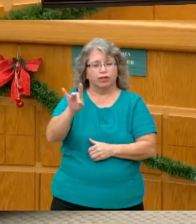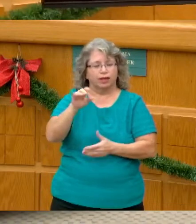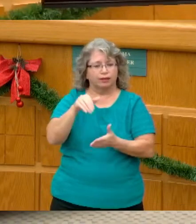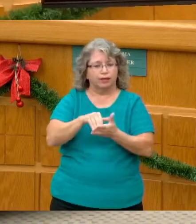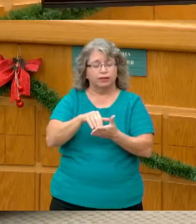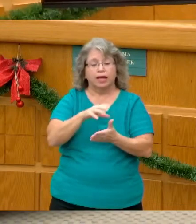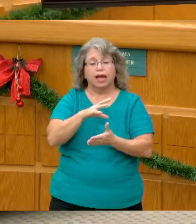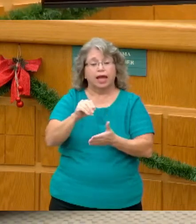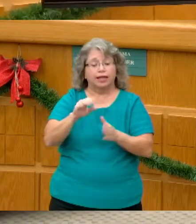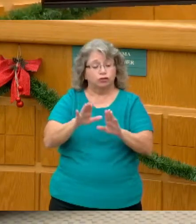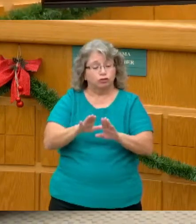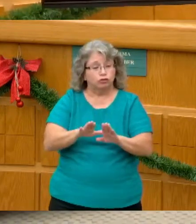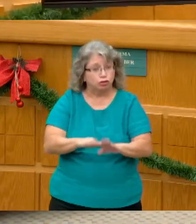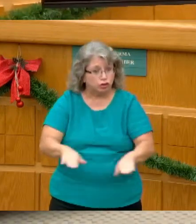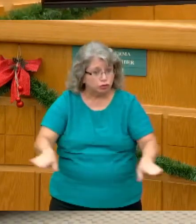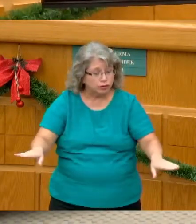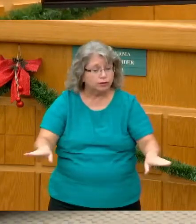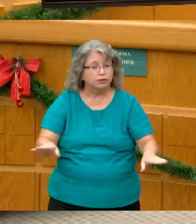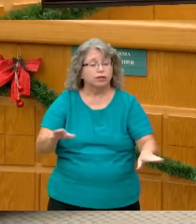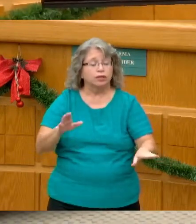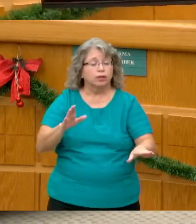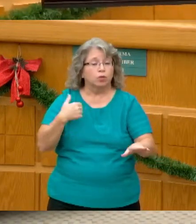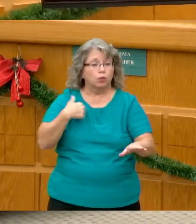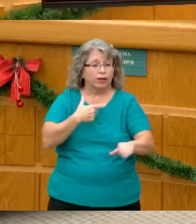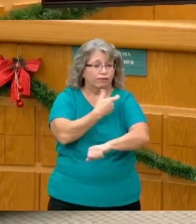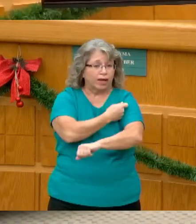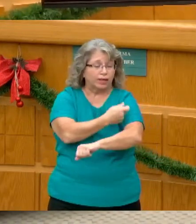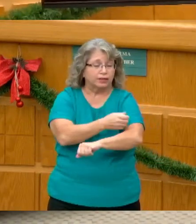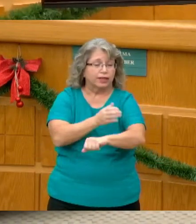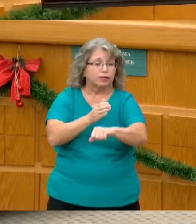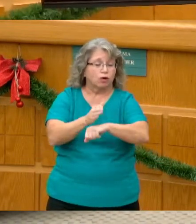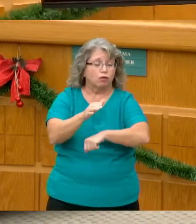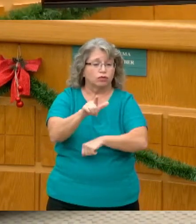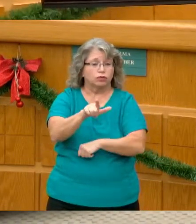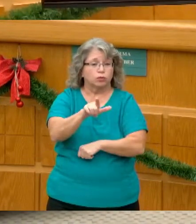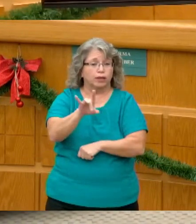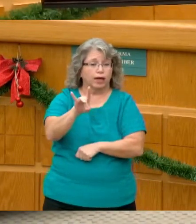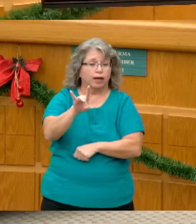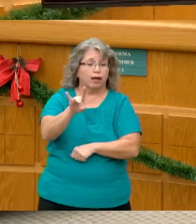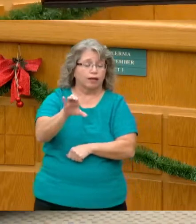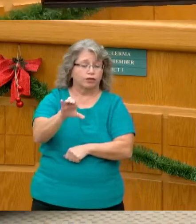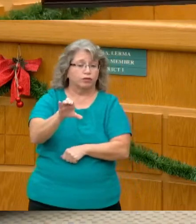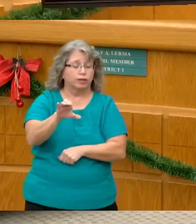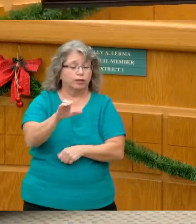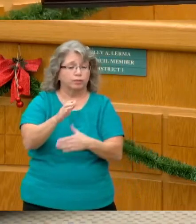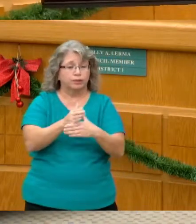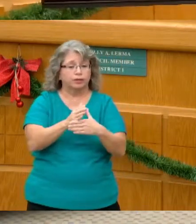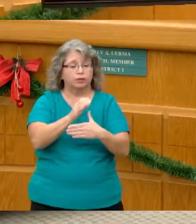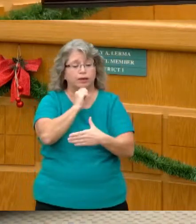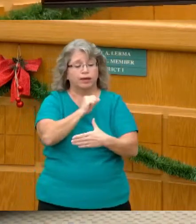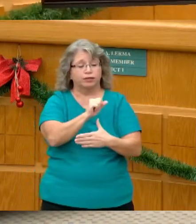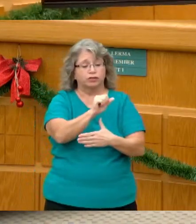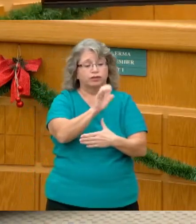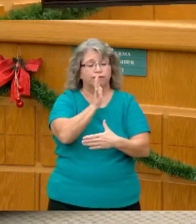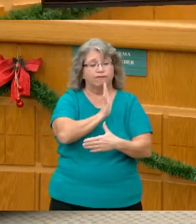We've vaccinated over 2,800 pediatrics ages between 5 and 11.